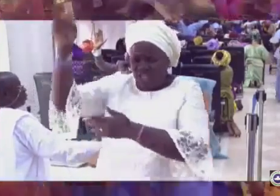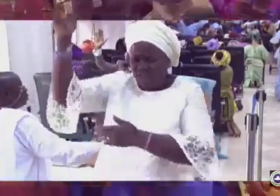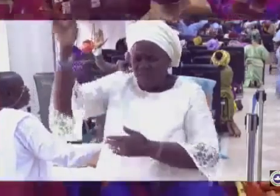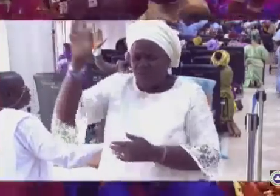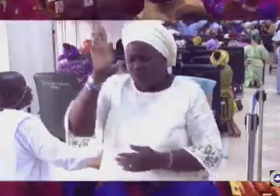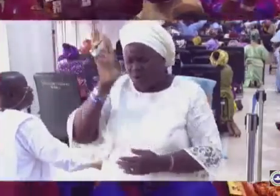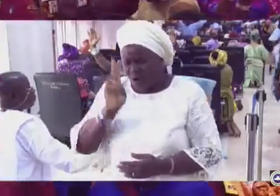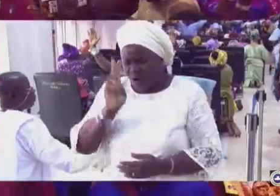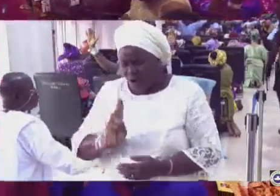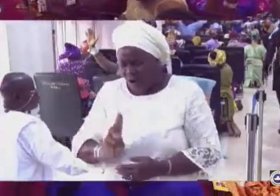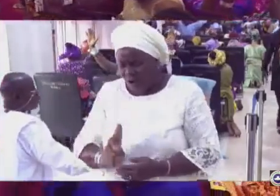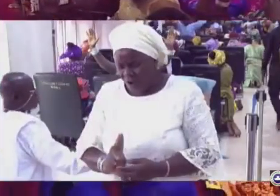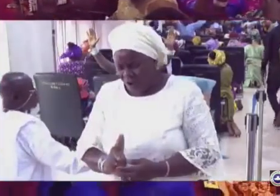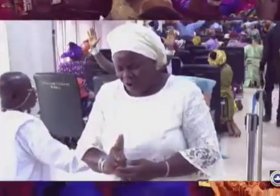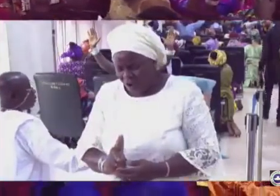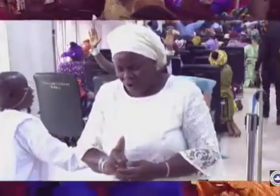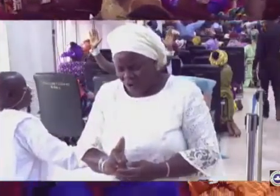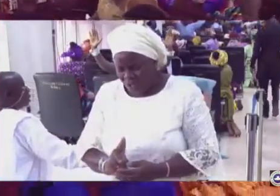give you